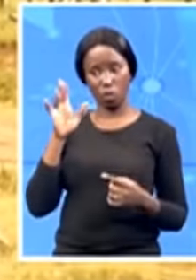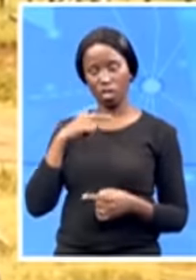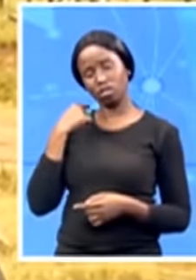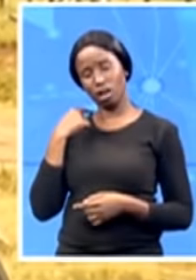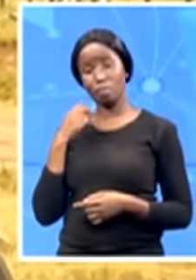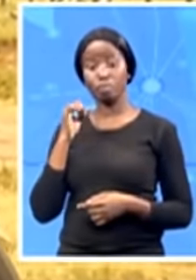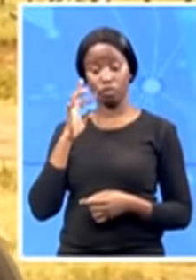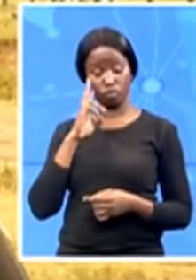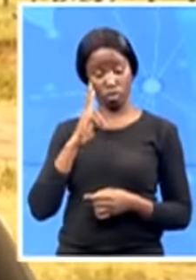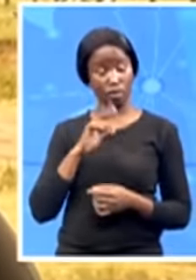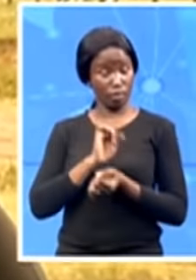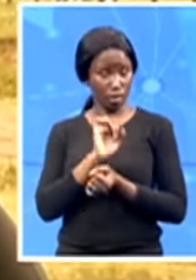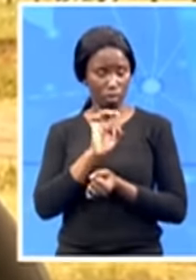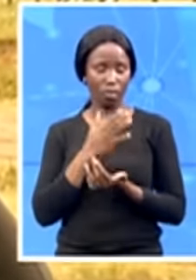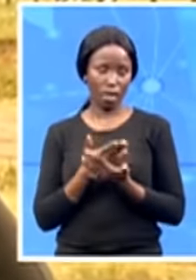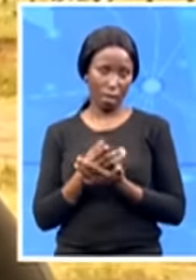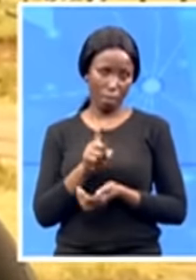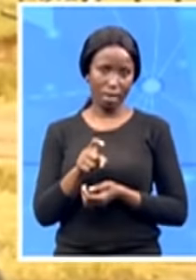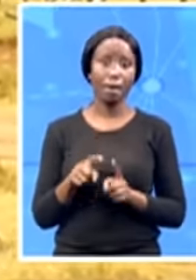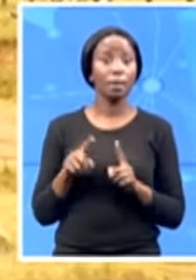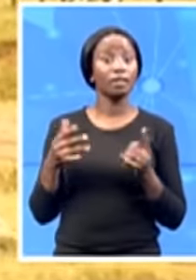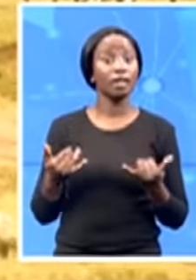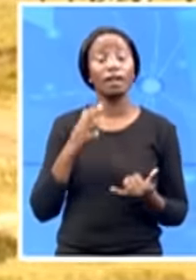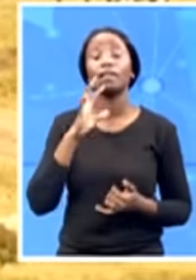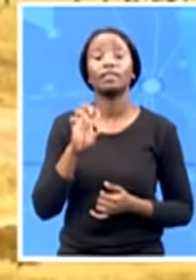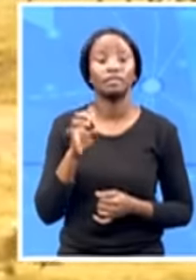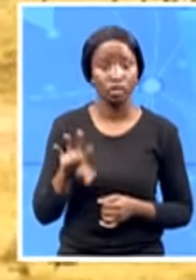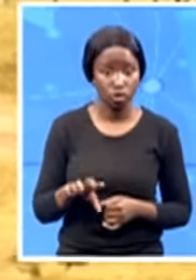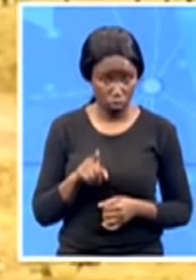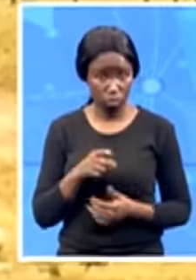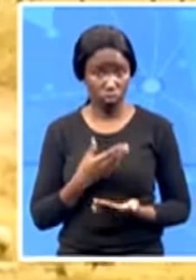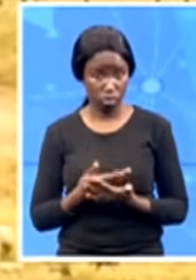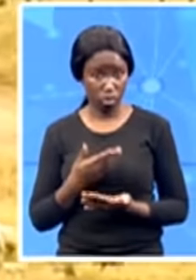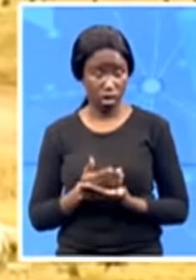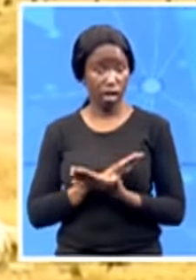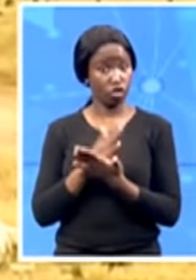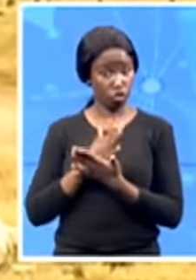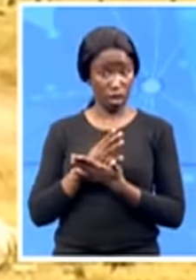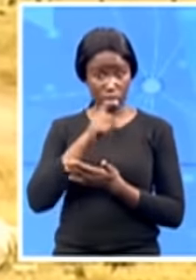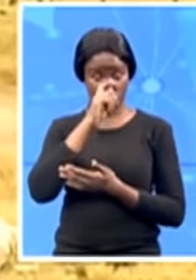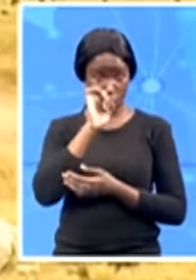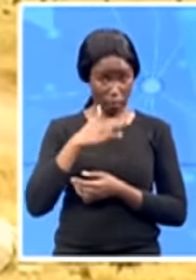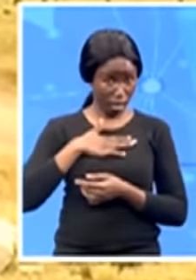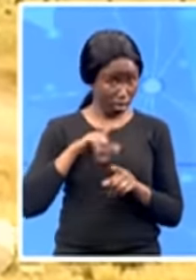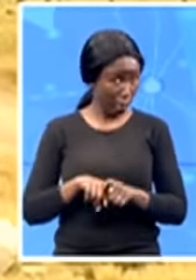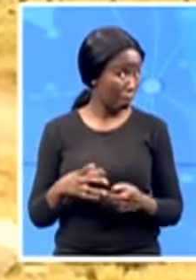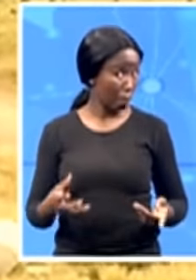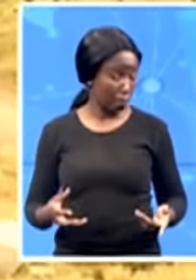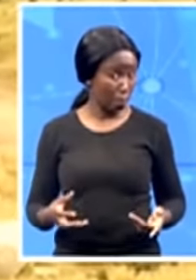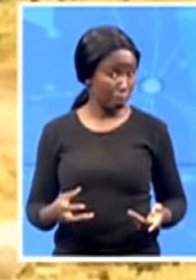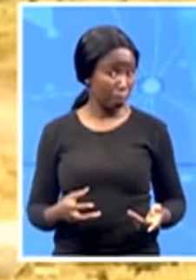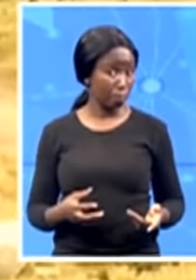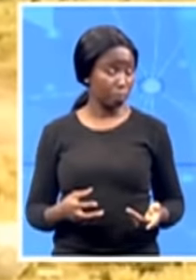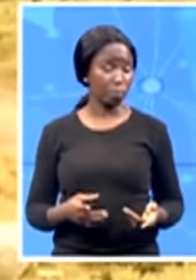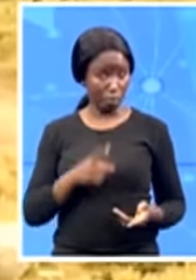him whether or not he shared the same views as his sister, which his sister was speaking about the fact that